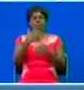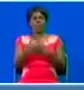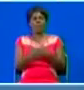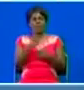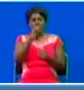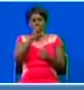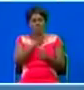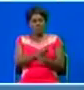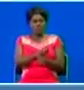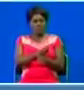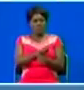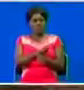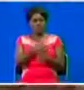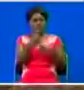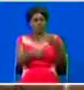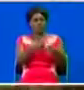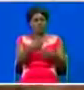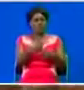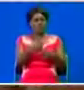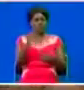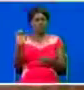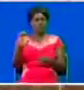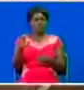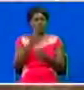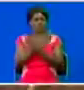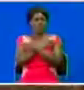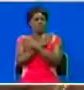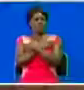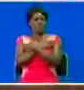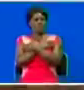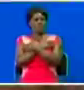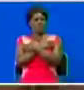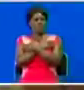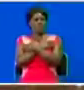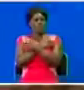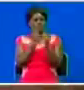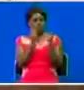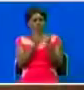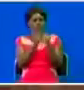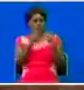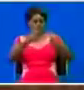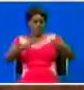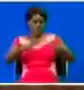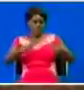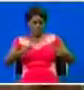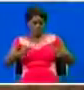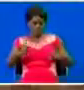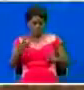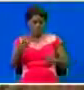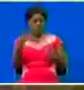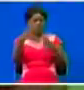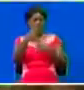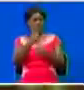promising lead for development of eco-friendly strategies to the root knot nematodes. Research by ICIPE and